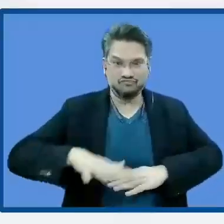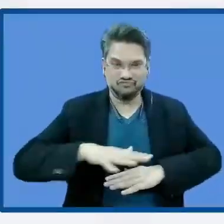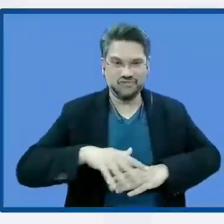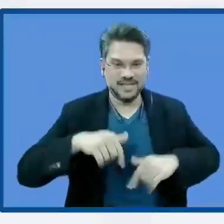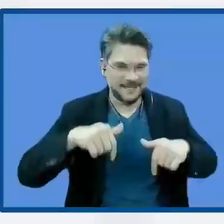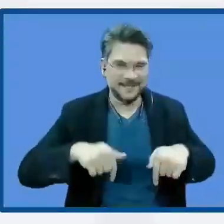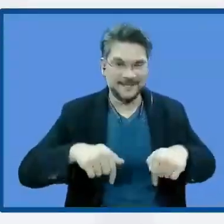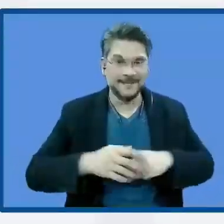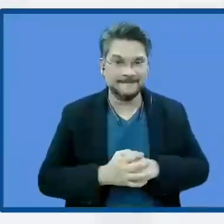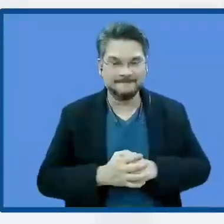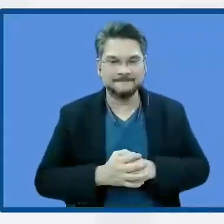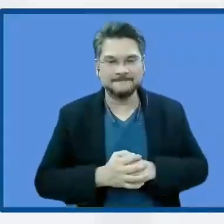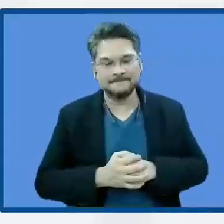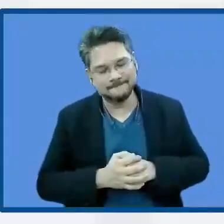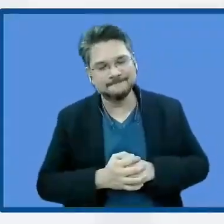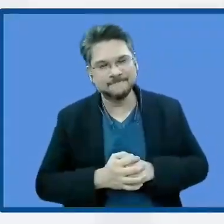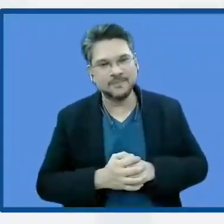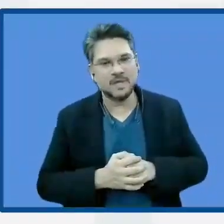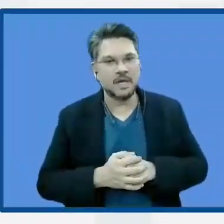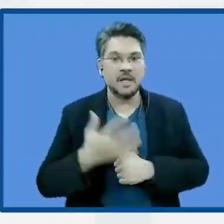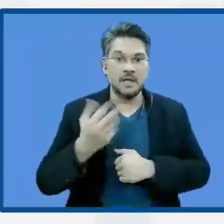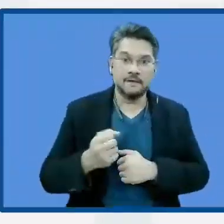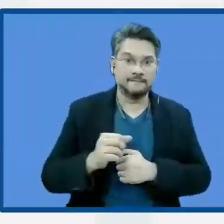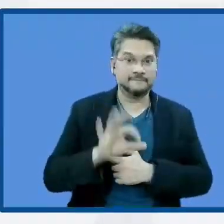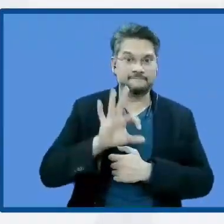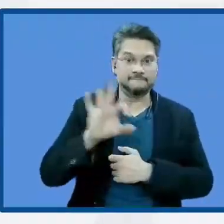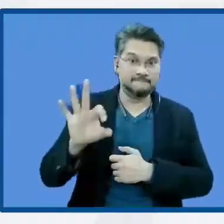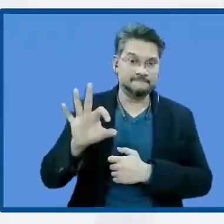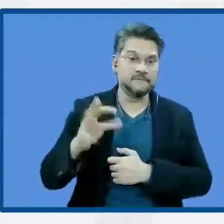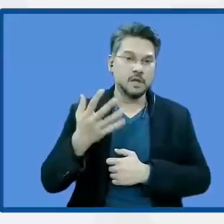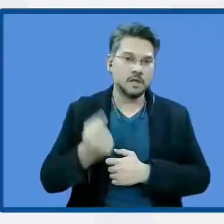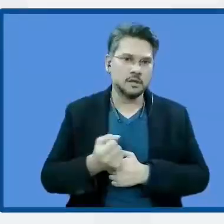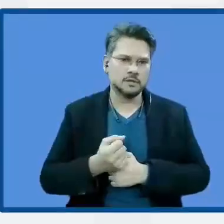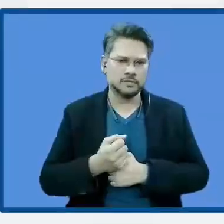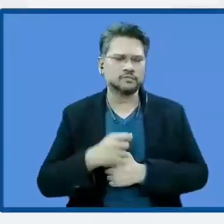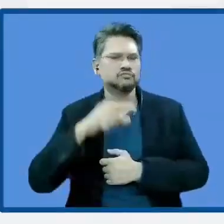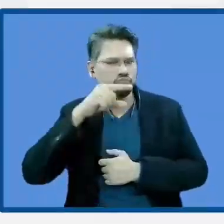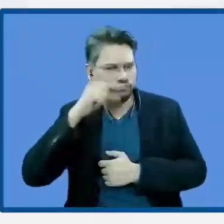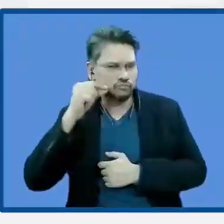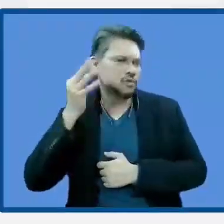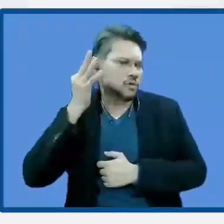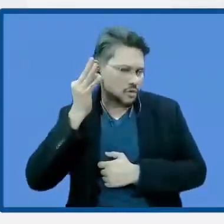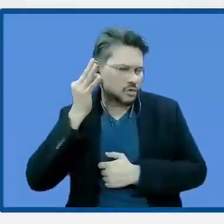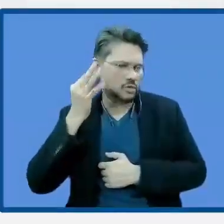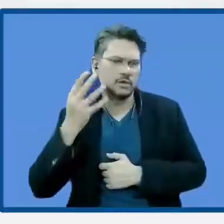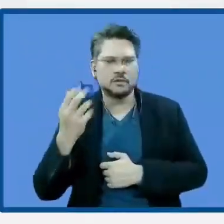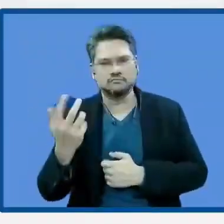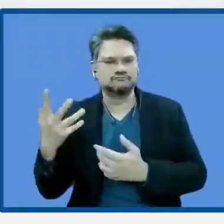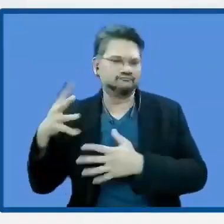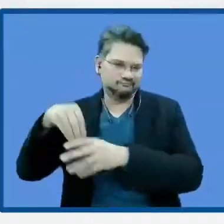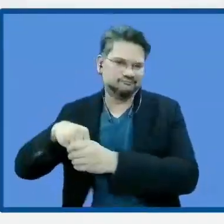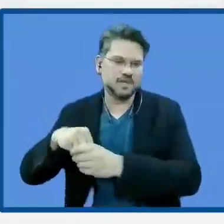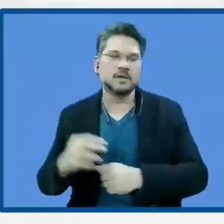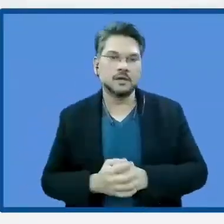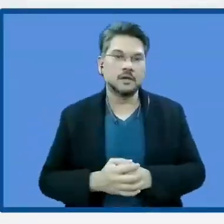platform, washrooms are for both gents and ladies. On the other hand, to remind you that we